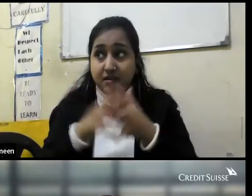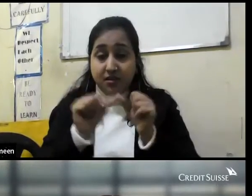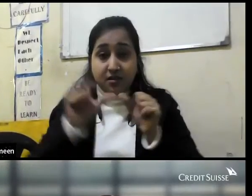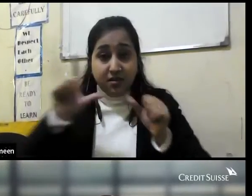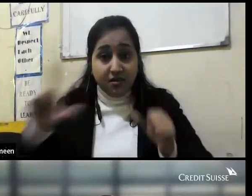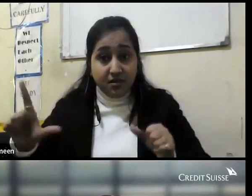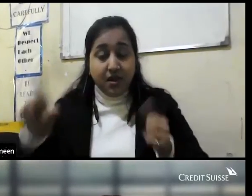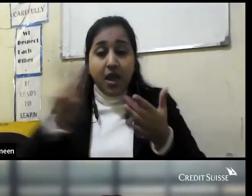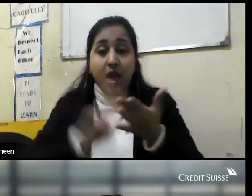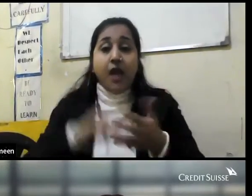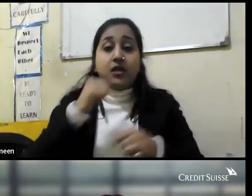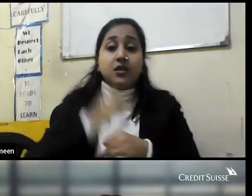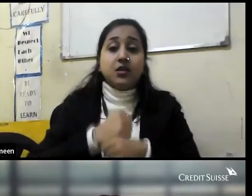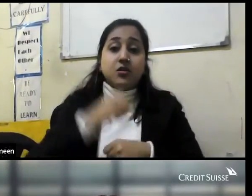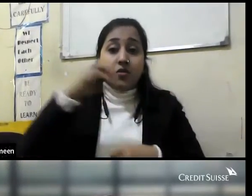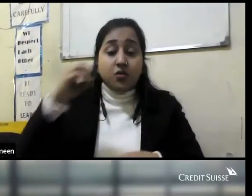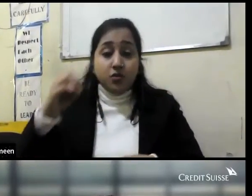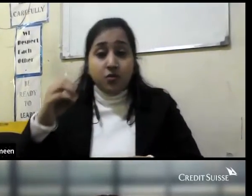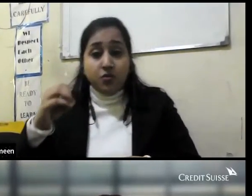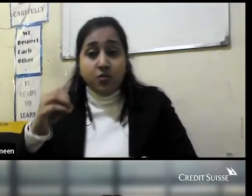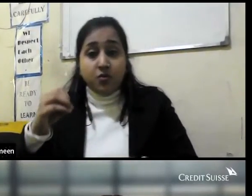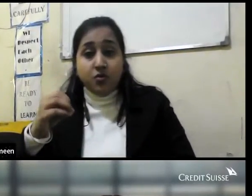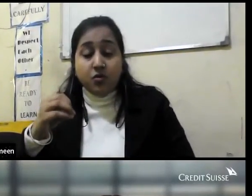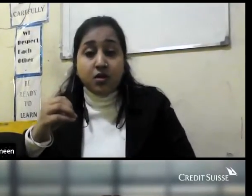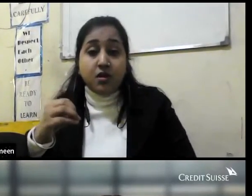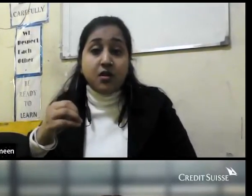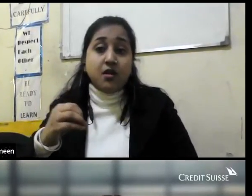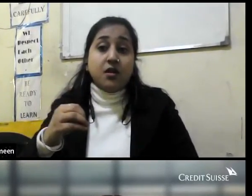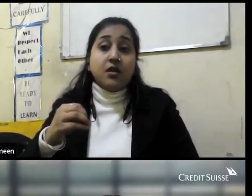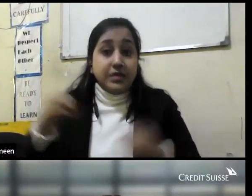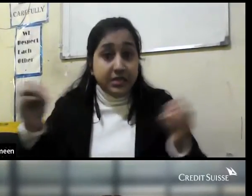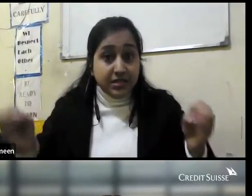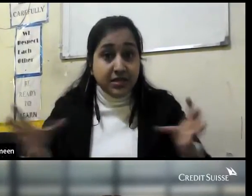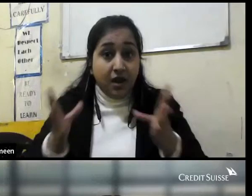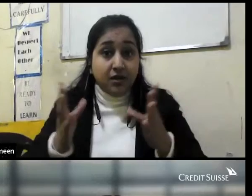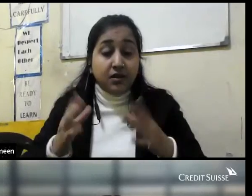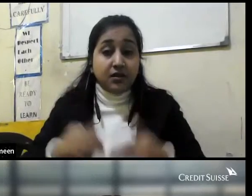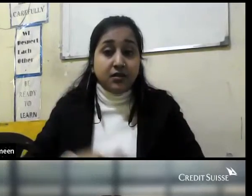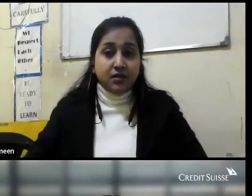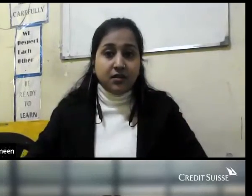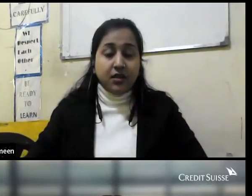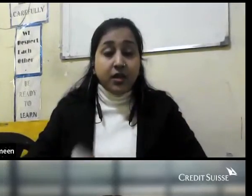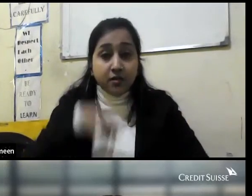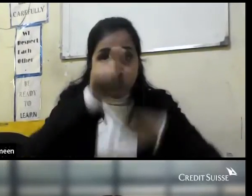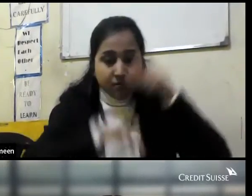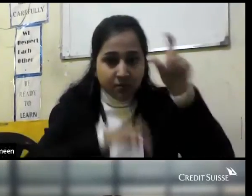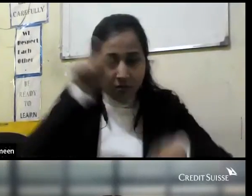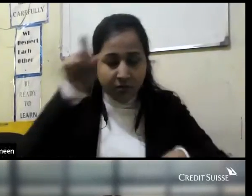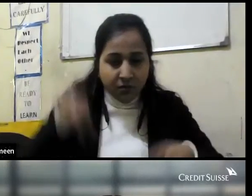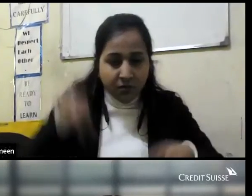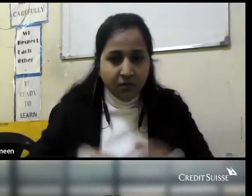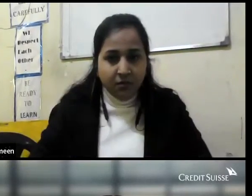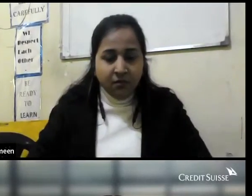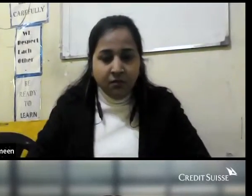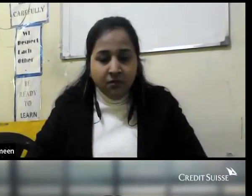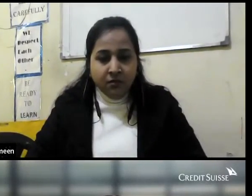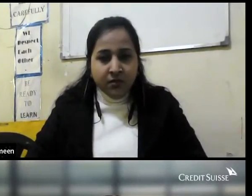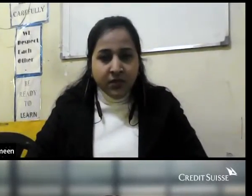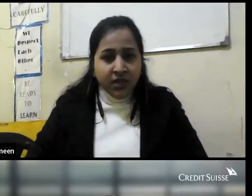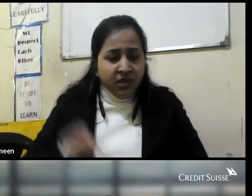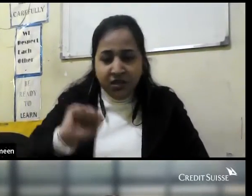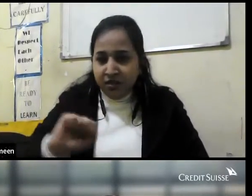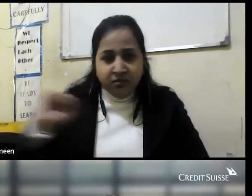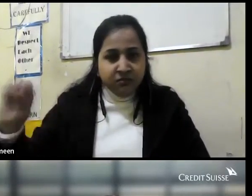NGOs that have been incubated and started by people, because they've had an